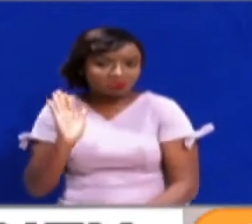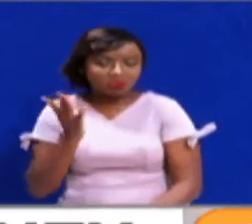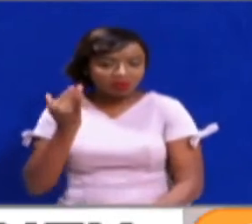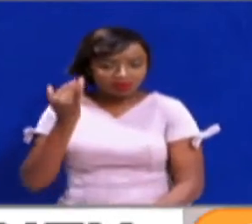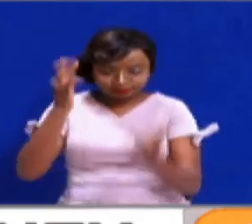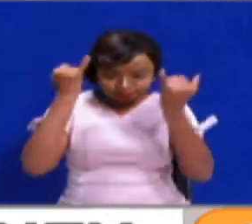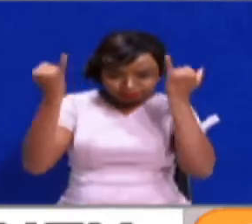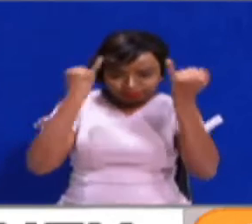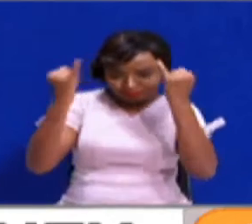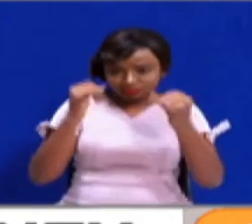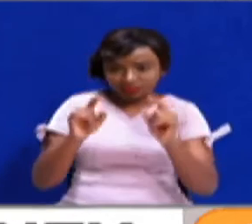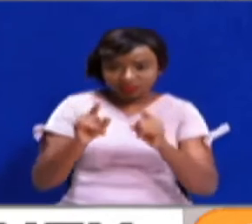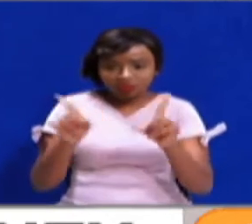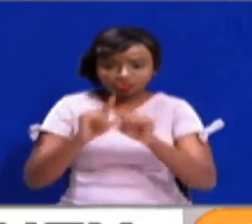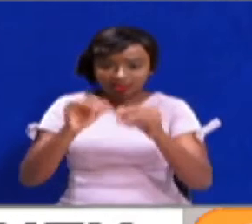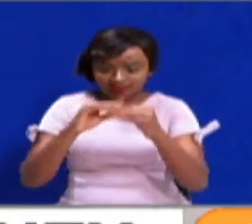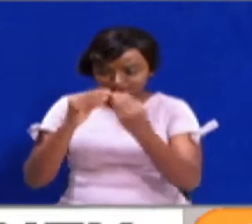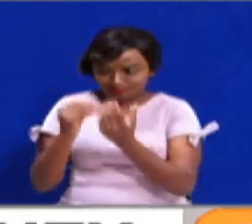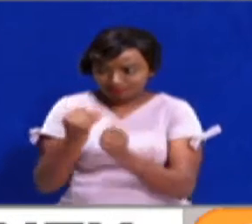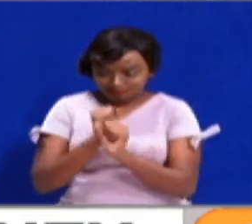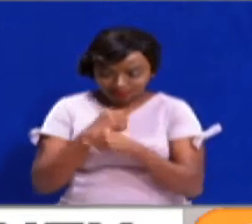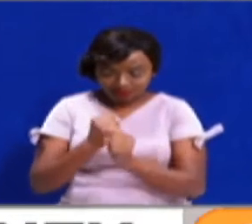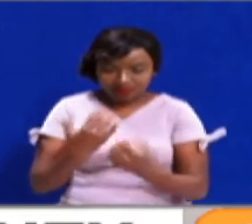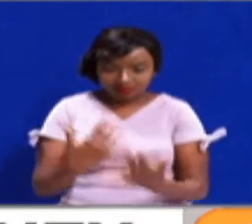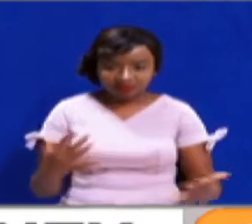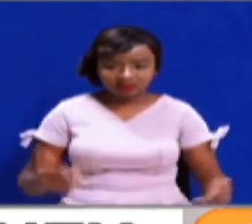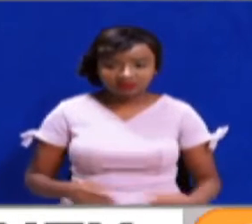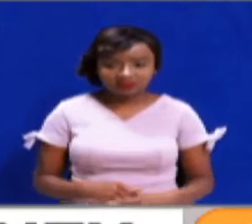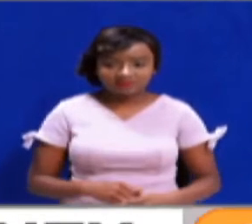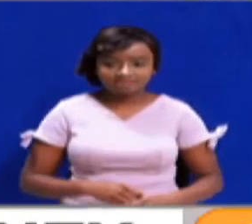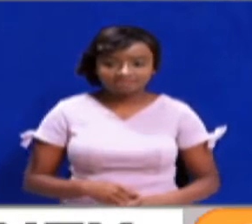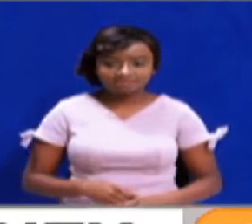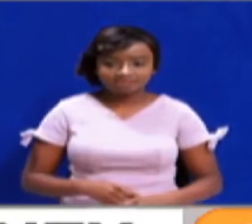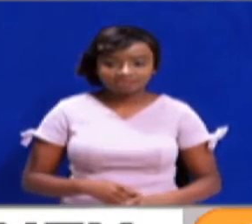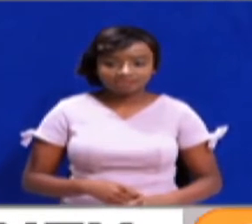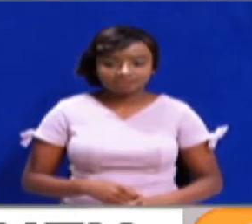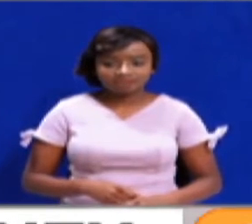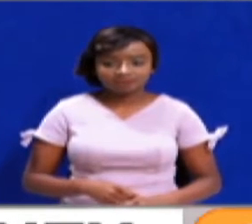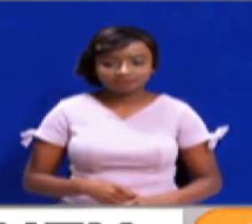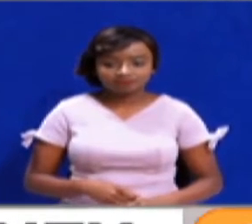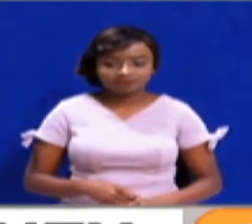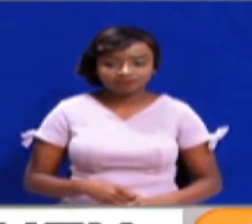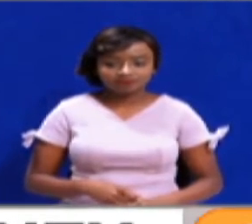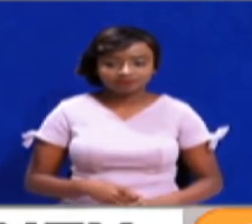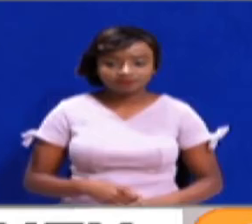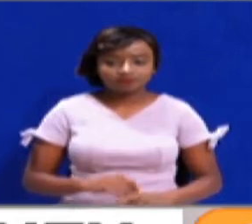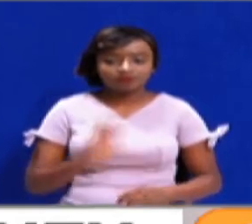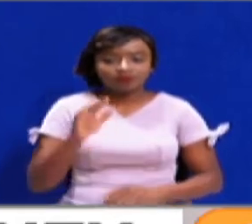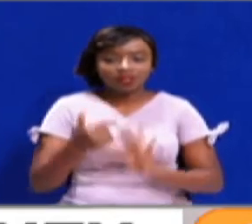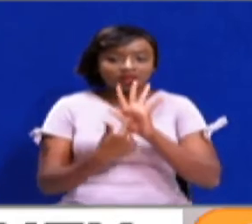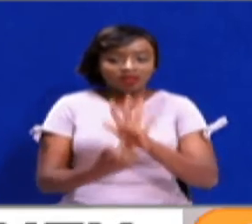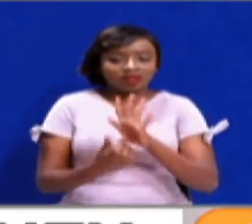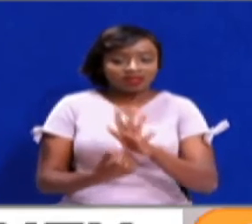Yeah. Unfortunately. Do even makeshift things, you know, just for this period, because, I mean, it's an unprecedented thing. Yeah, yeah. You see, like, for